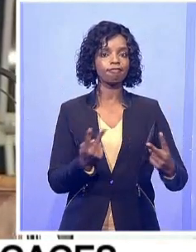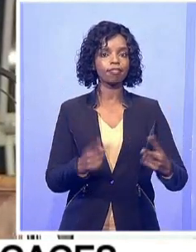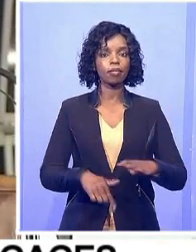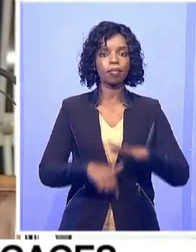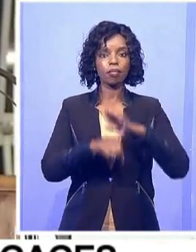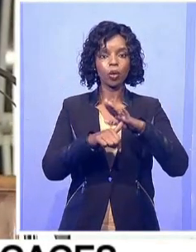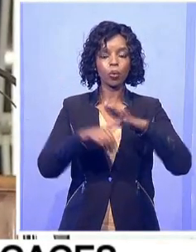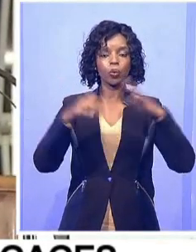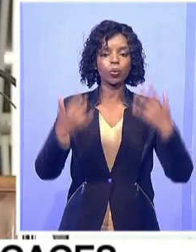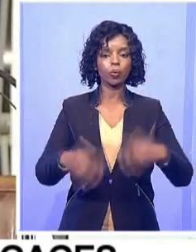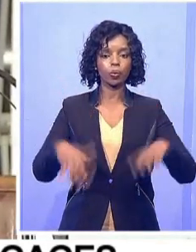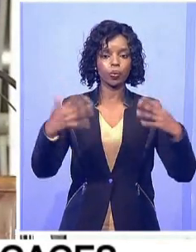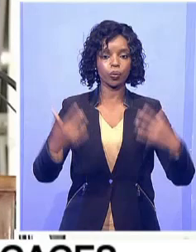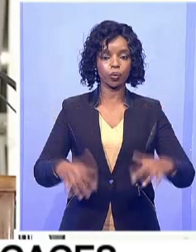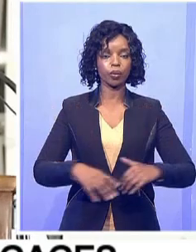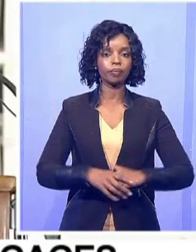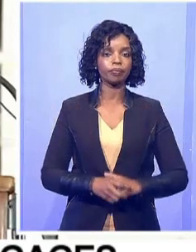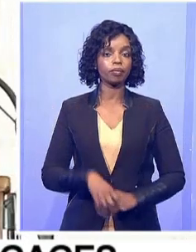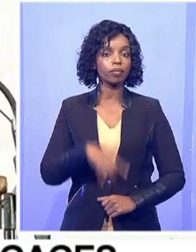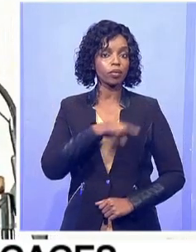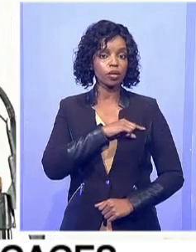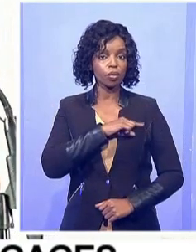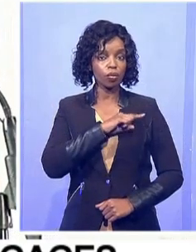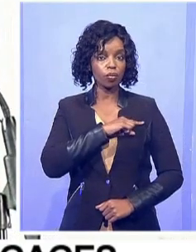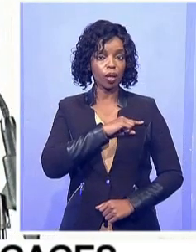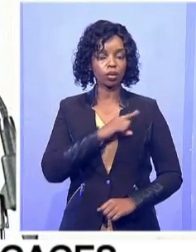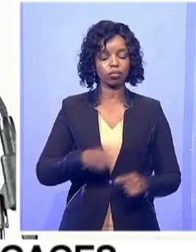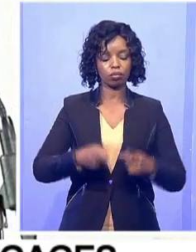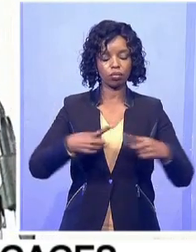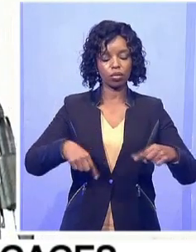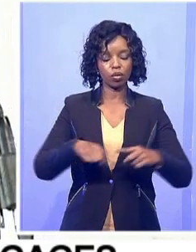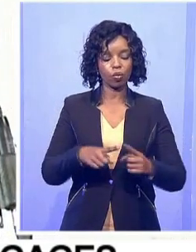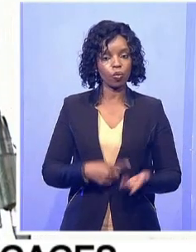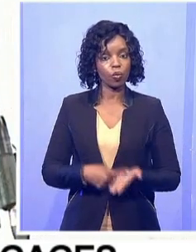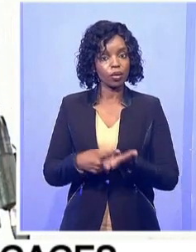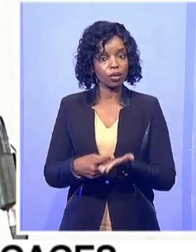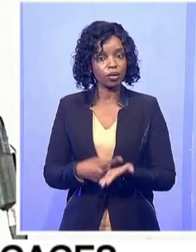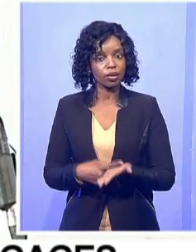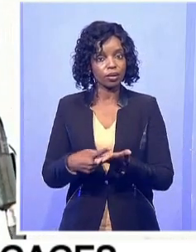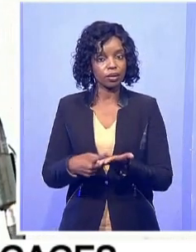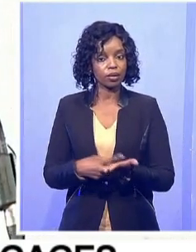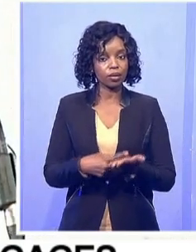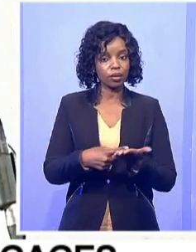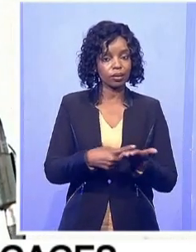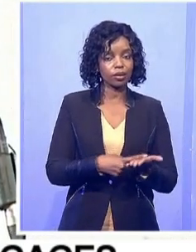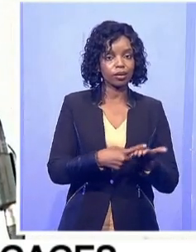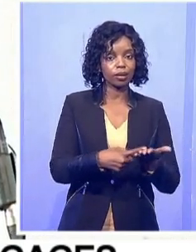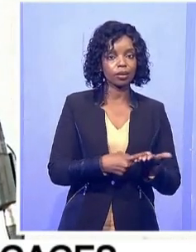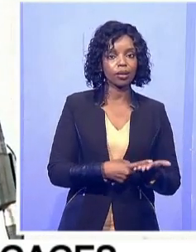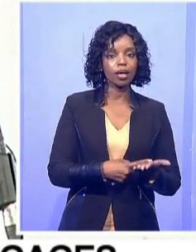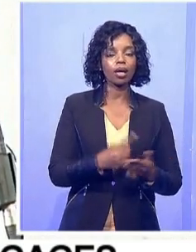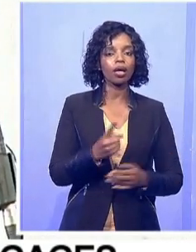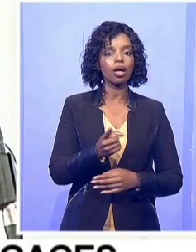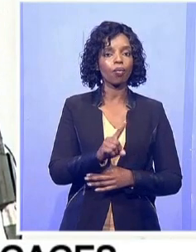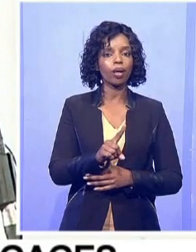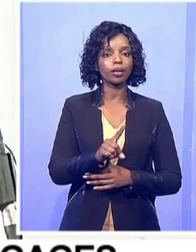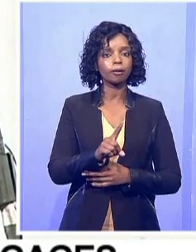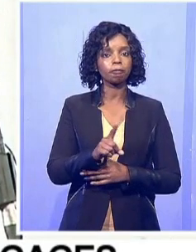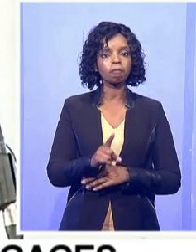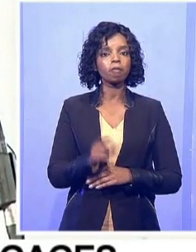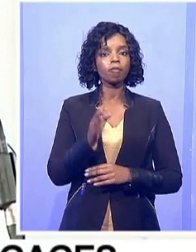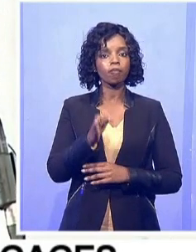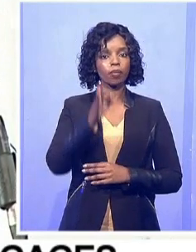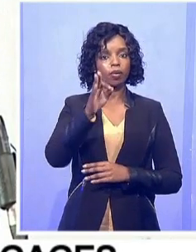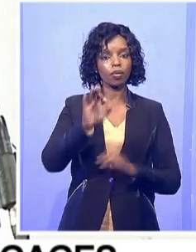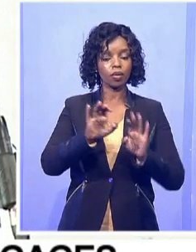where we are going to discuss about the plight of our military veterans.